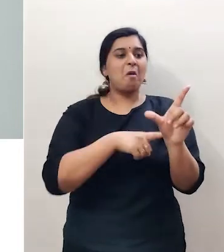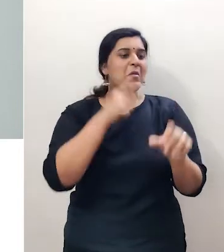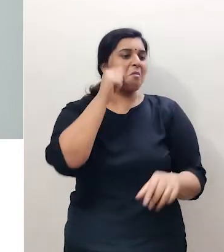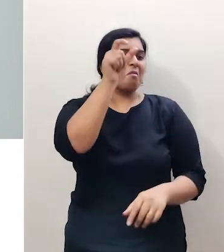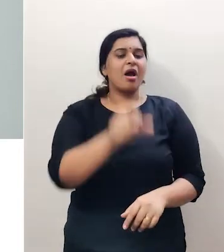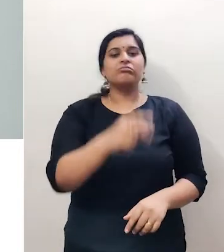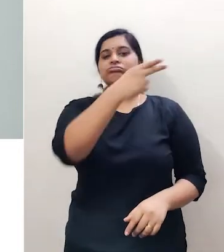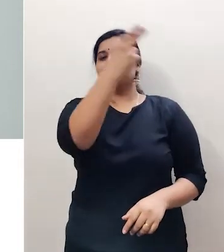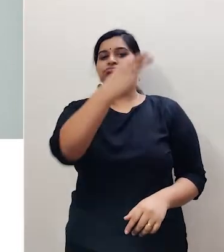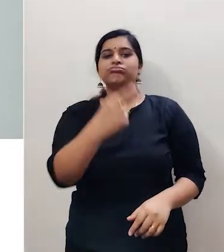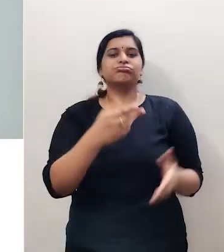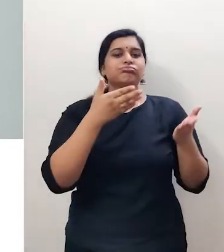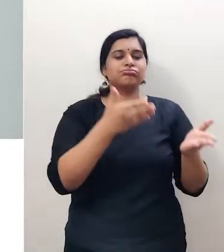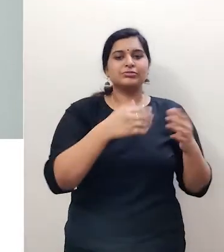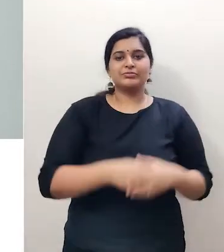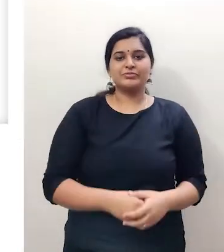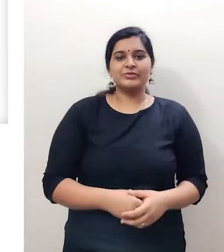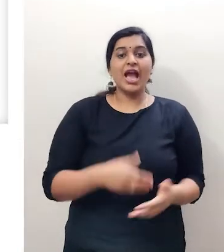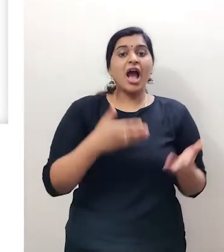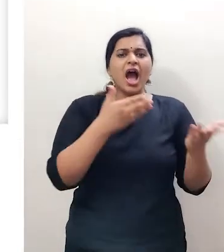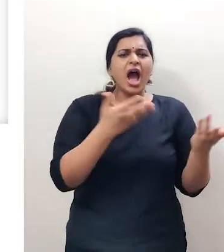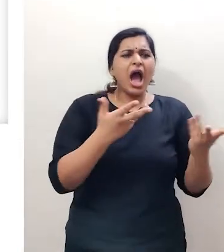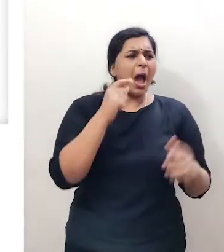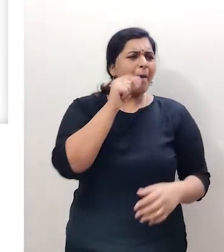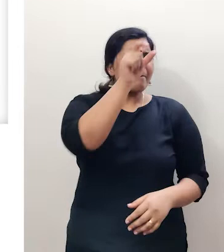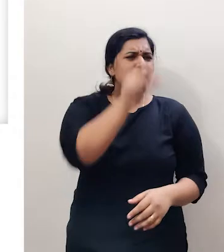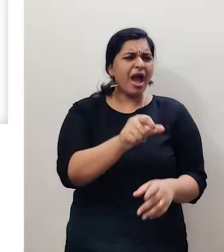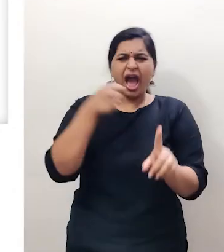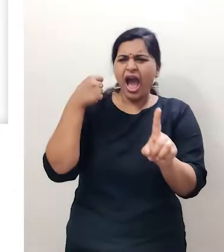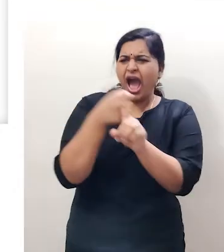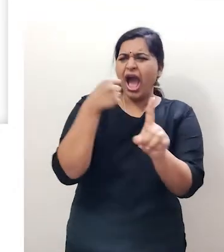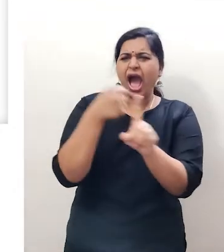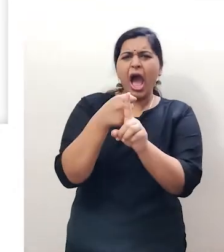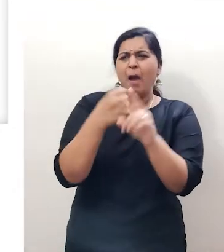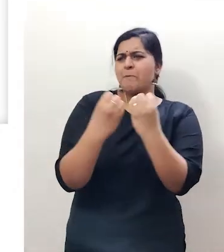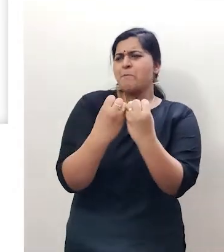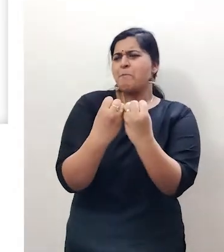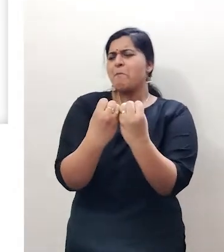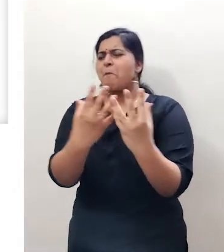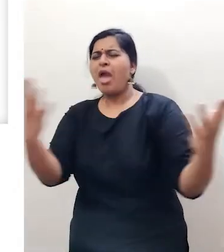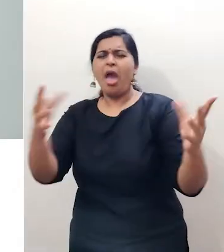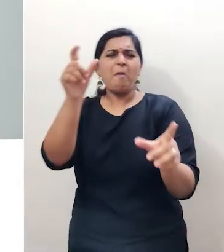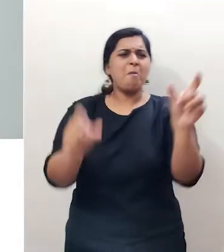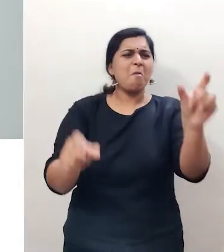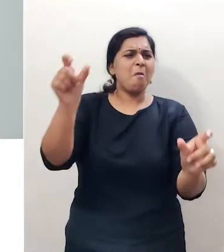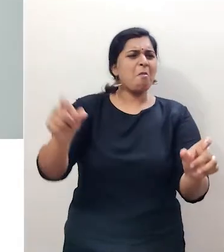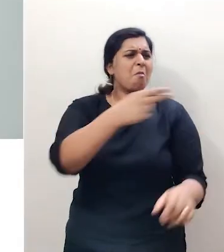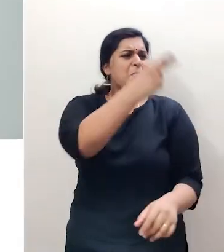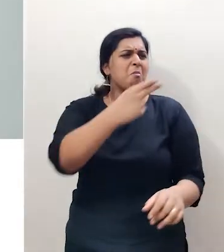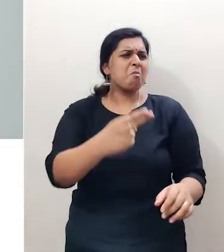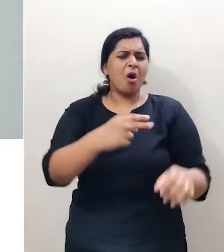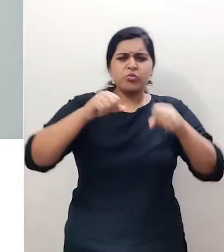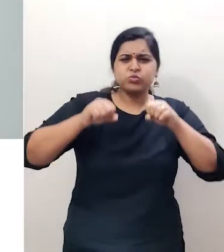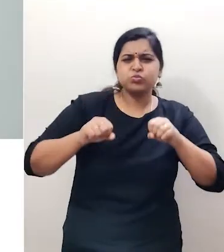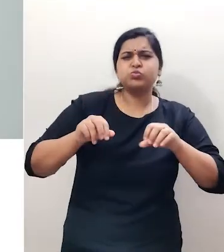arrangement suiting the artist rather well, for Jamini was a lifelong advocate of making art accessible to the masses. Today, he is